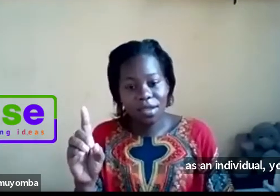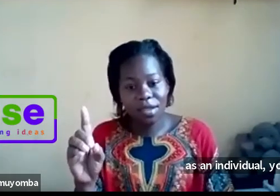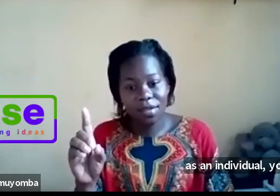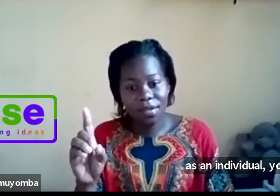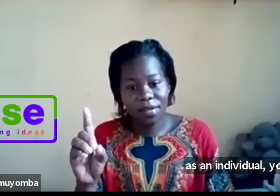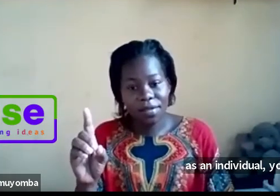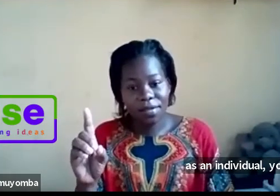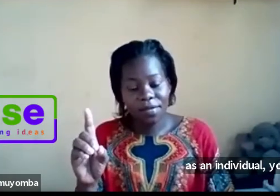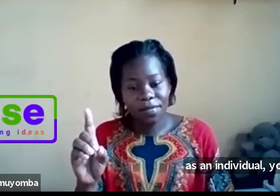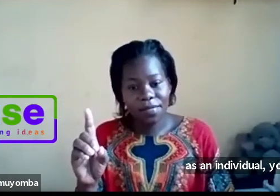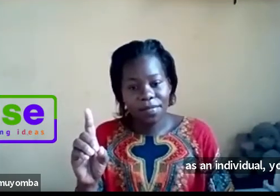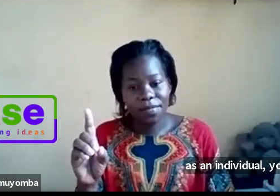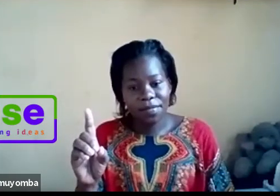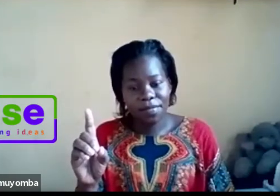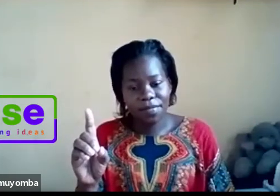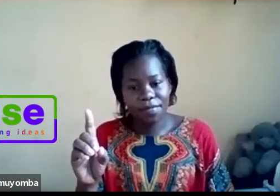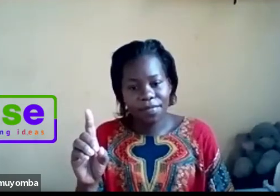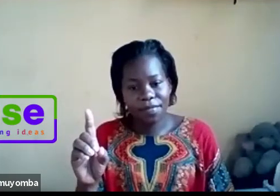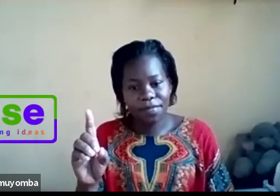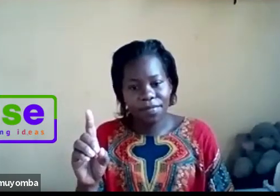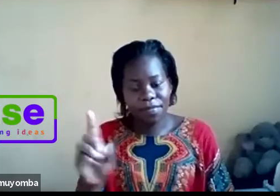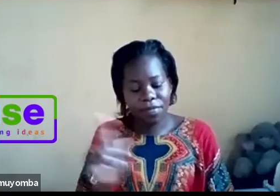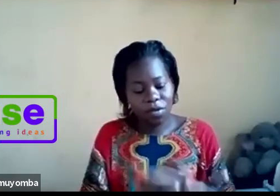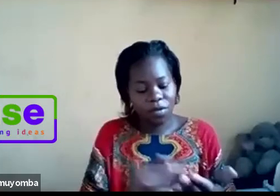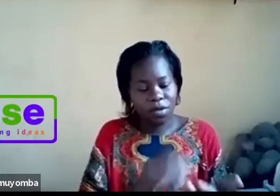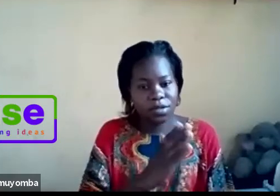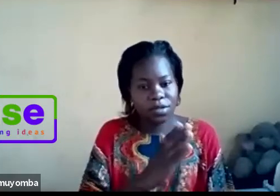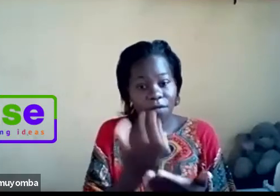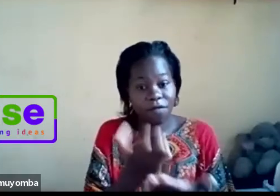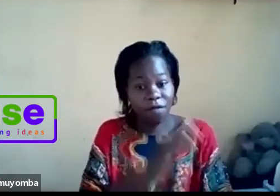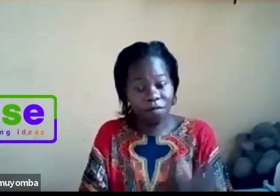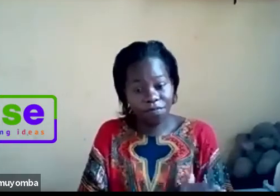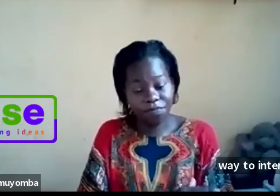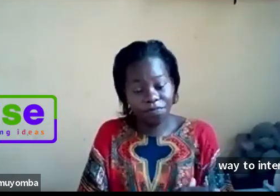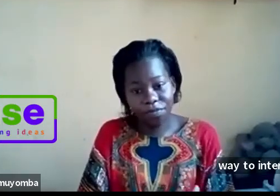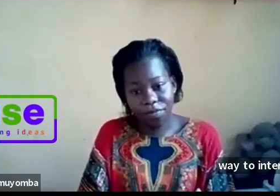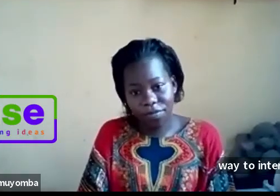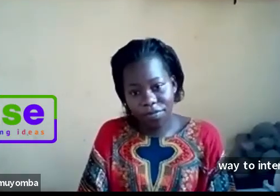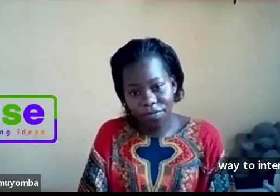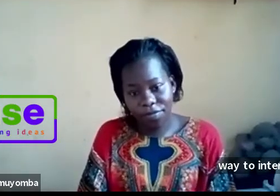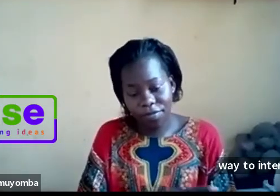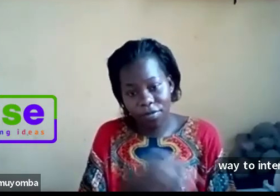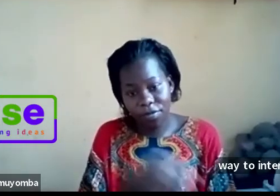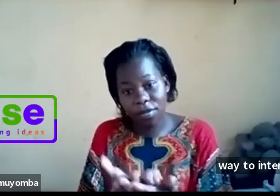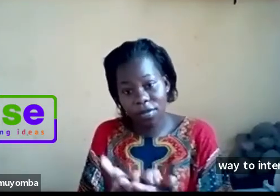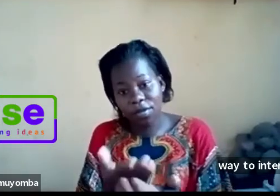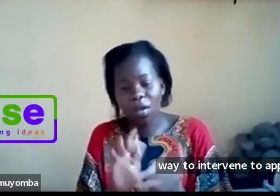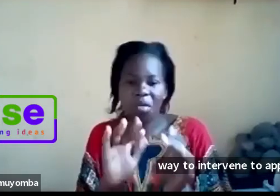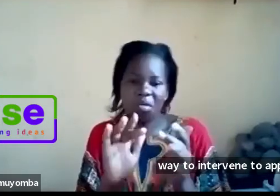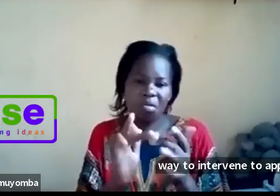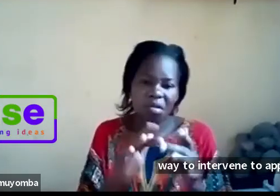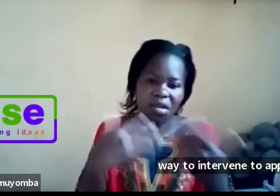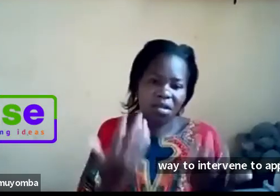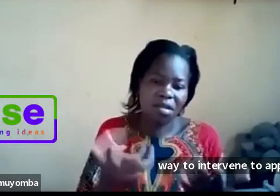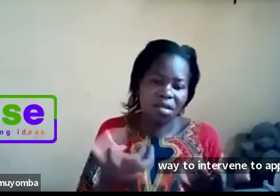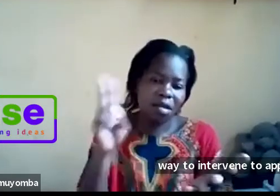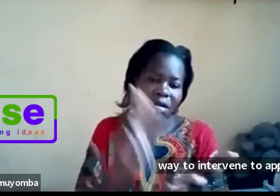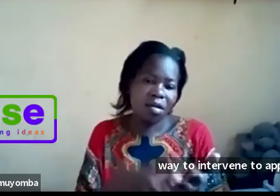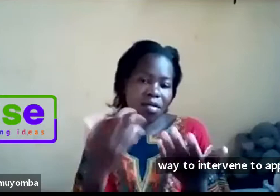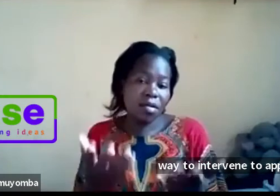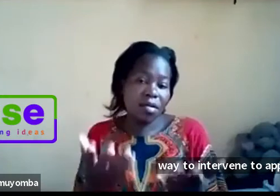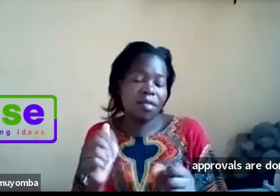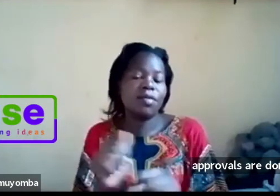apply online. You don't have to come all the way to Entebbe to apply. You apply online and all the approvals are done online, and it's